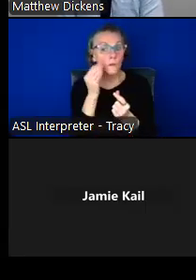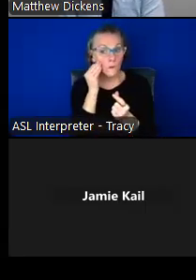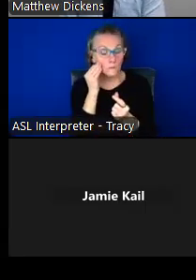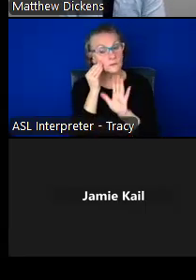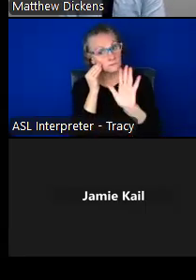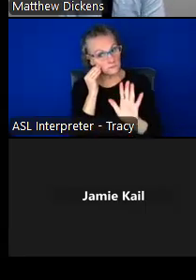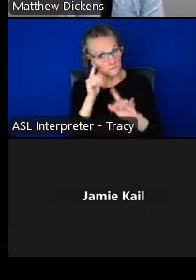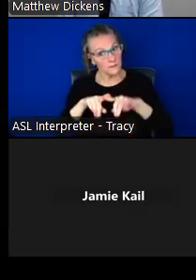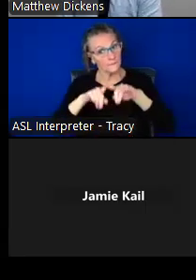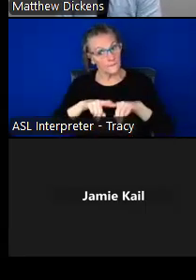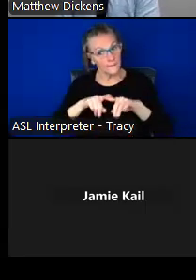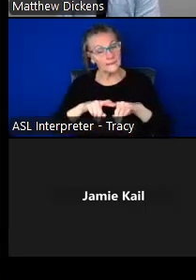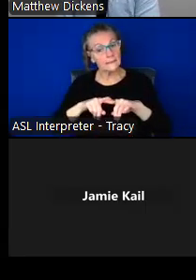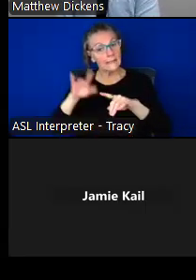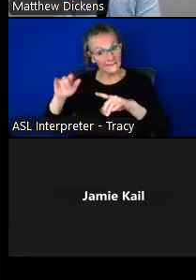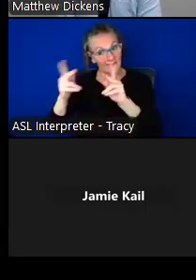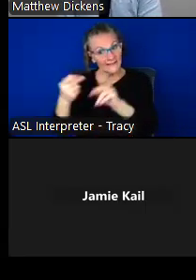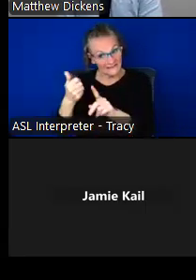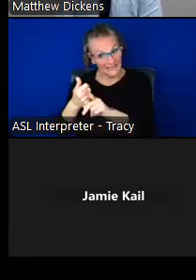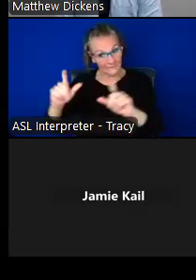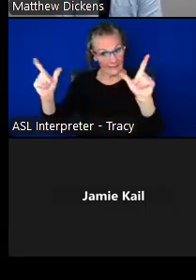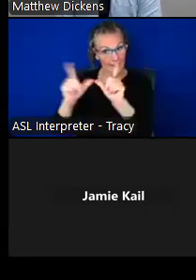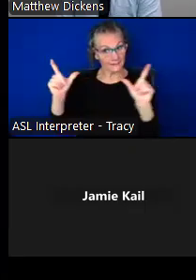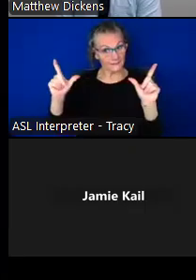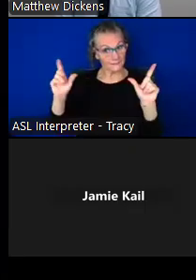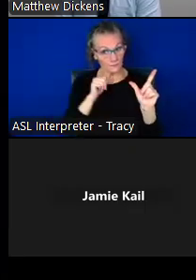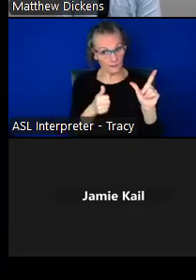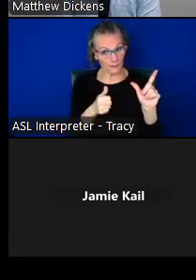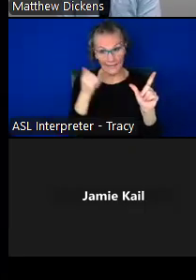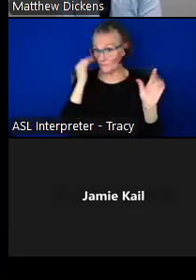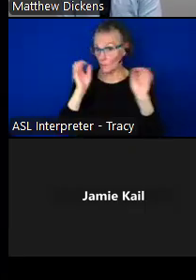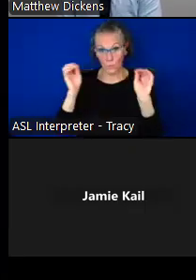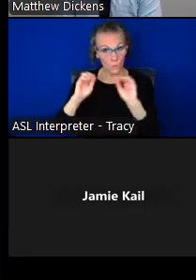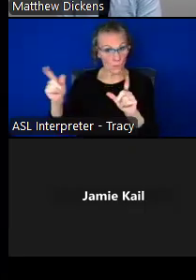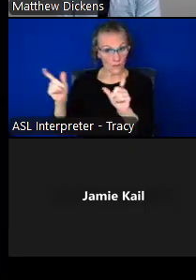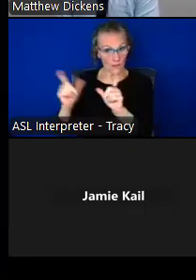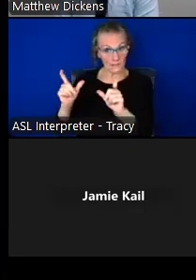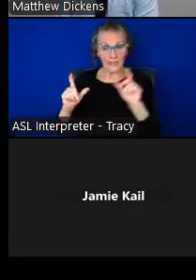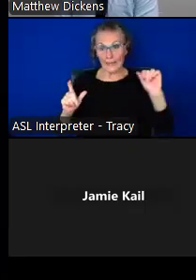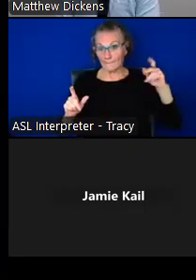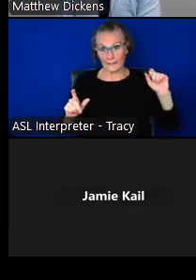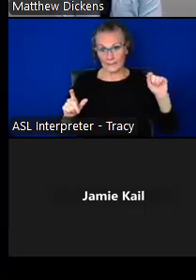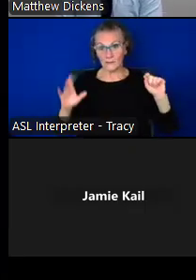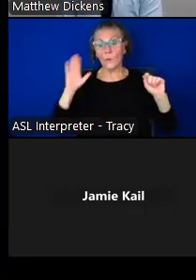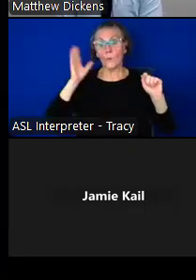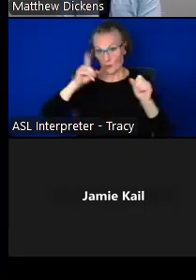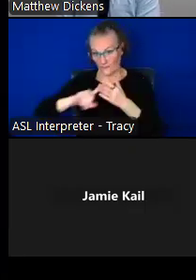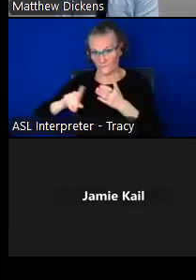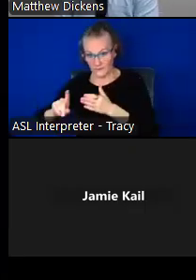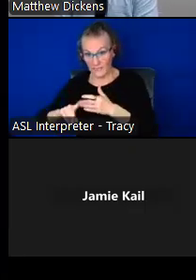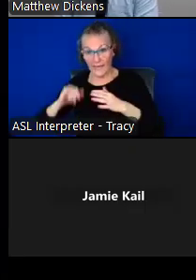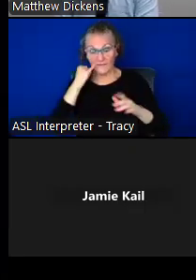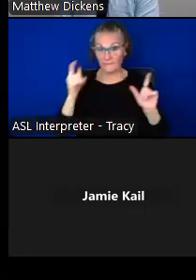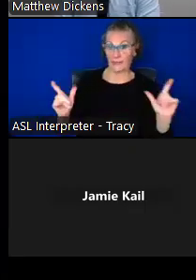going to depend on whether the facility is licensed. So if it's not licensed, APS would investigate. But if